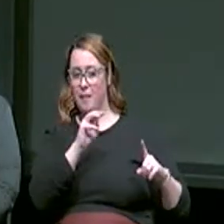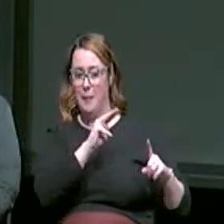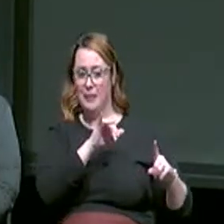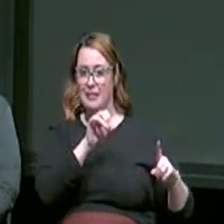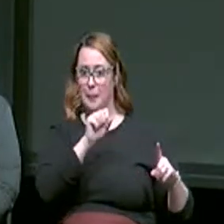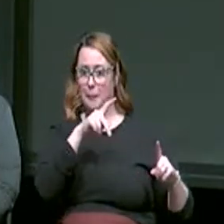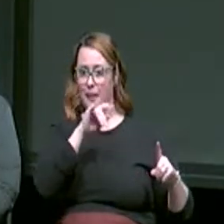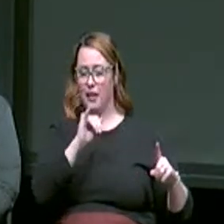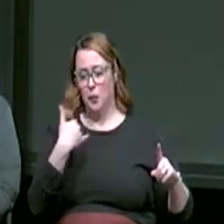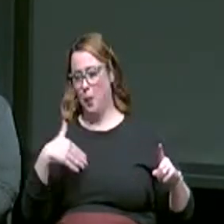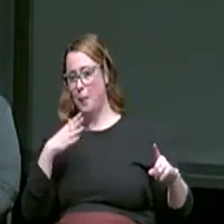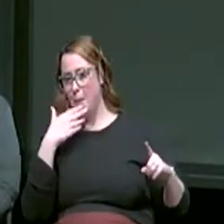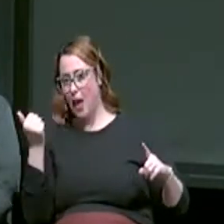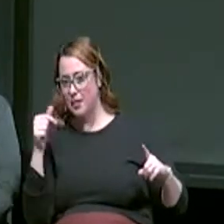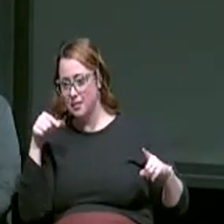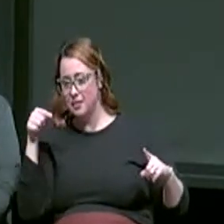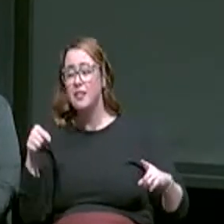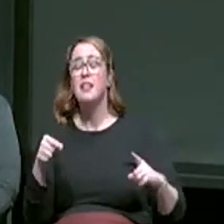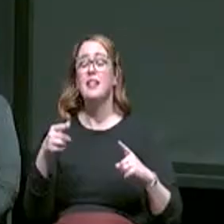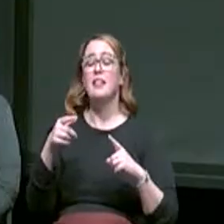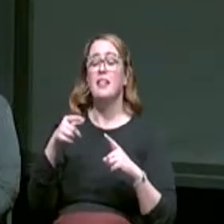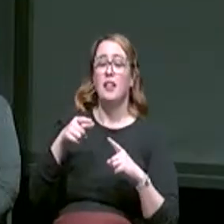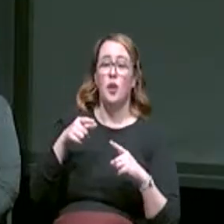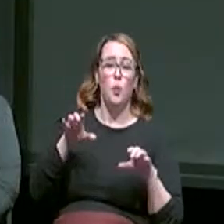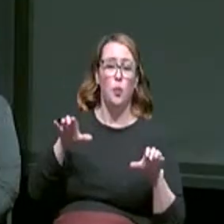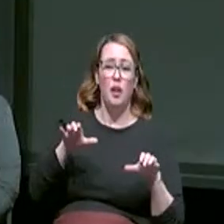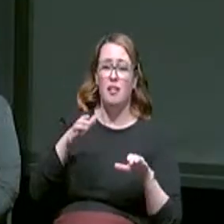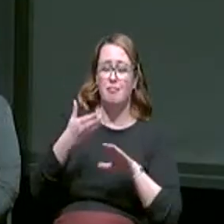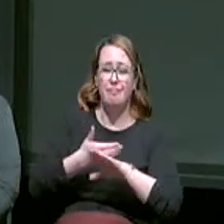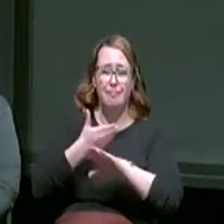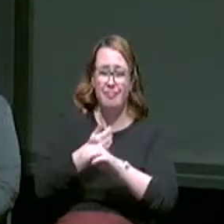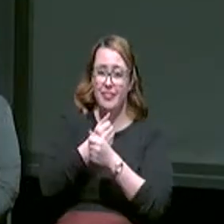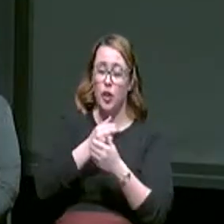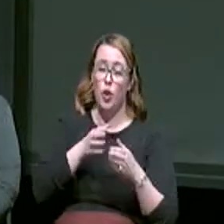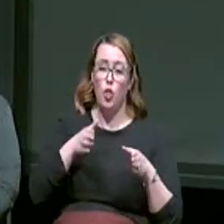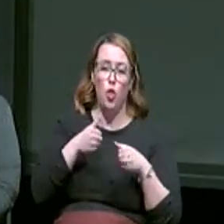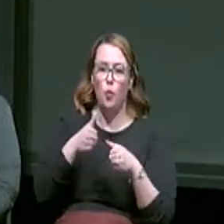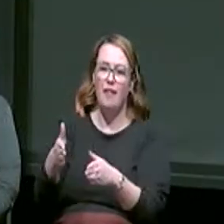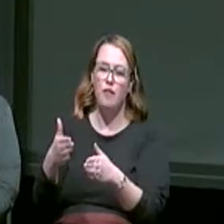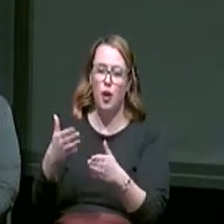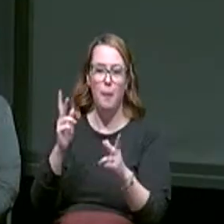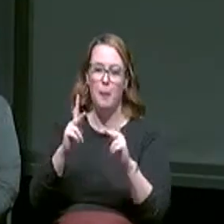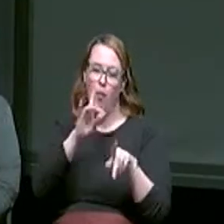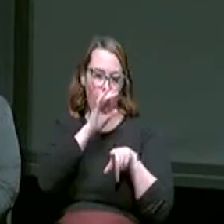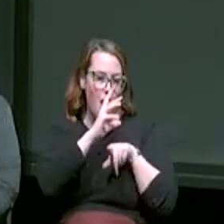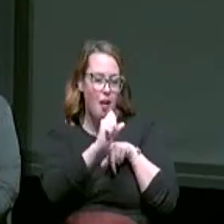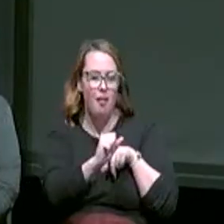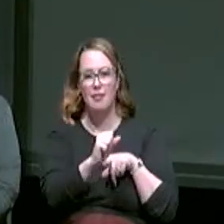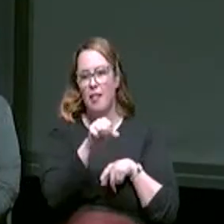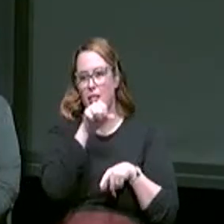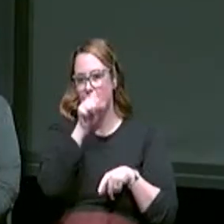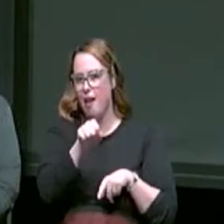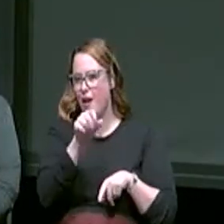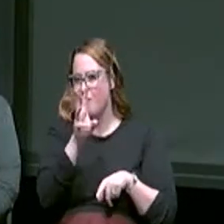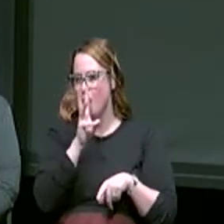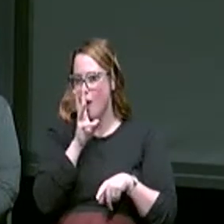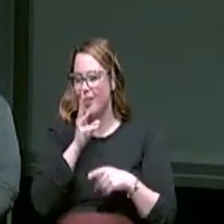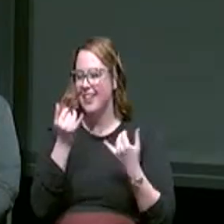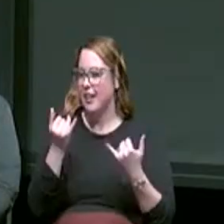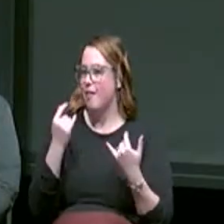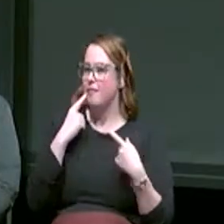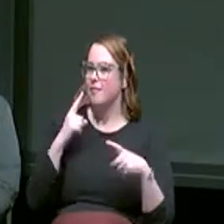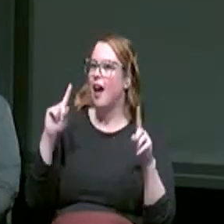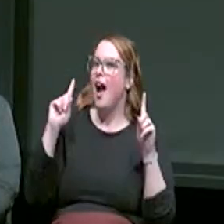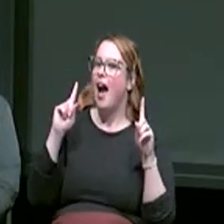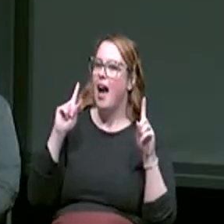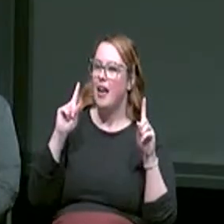is just the beginning. We're redoing the whole boardwalk. The river is like, it's a magnet. People love water. So now we're going to finally have